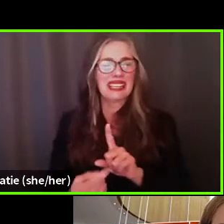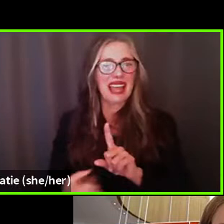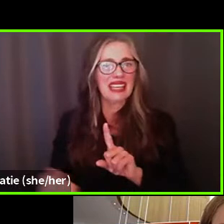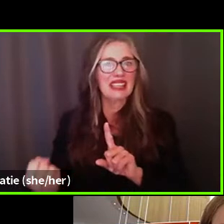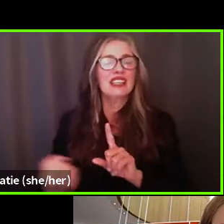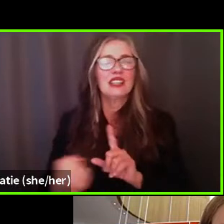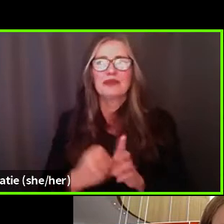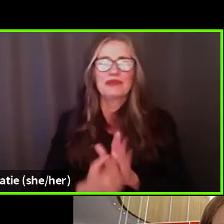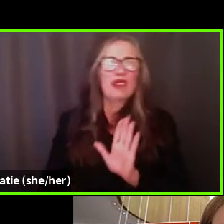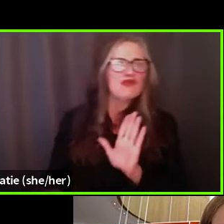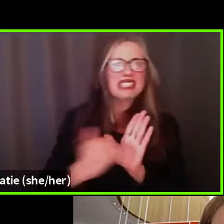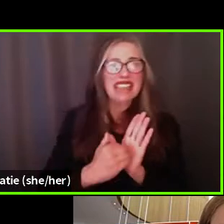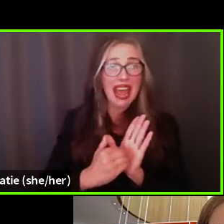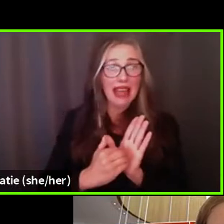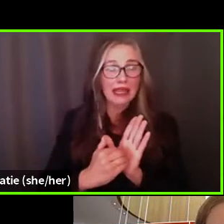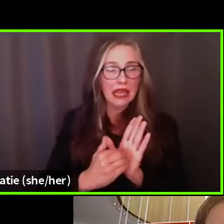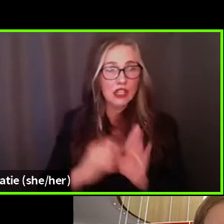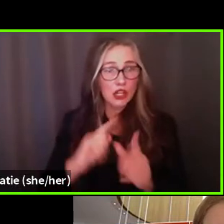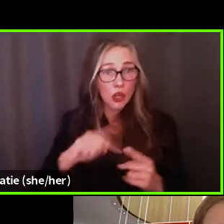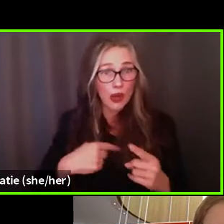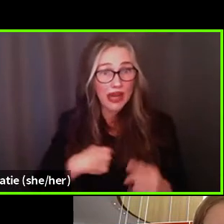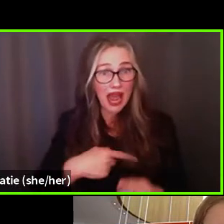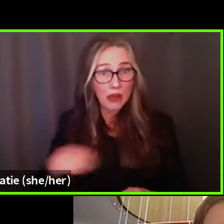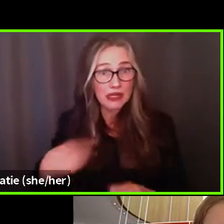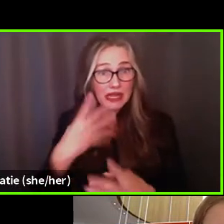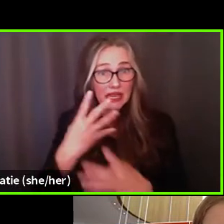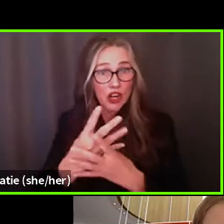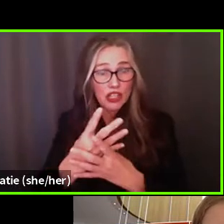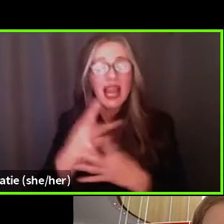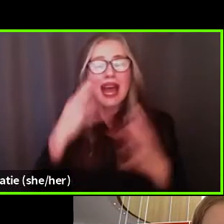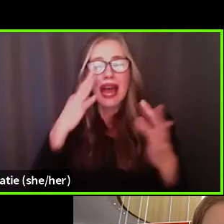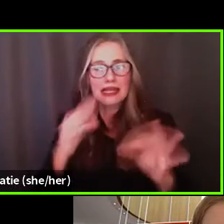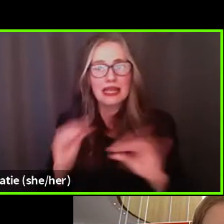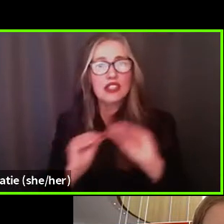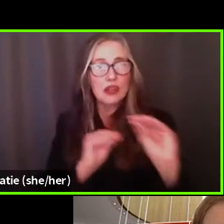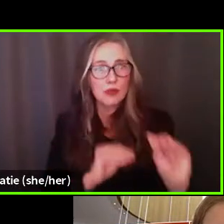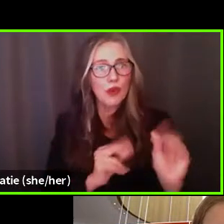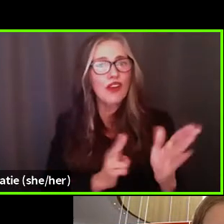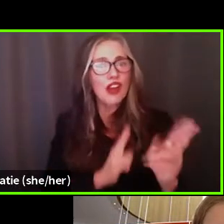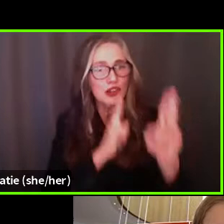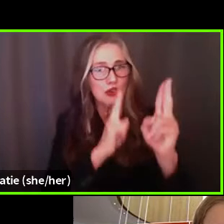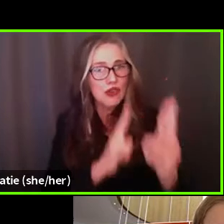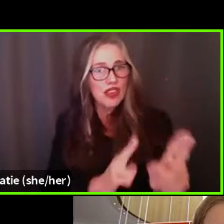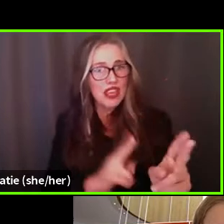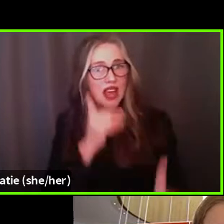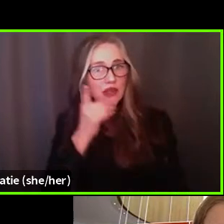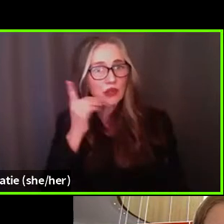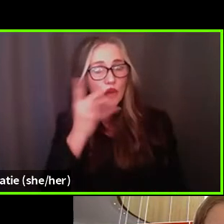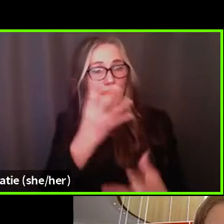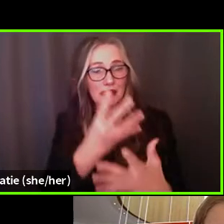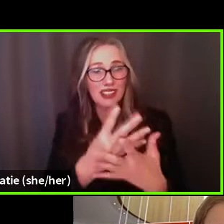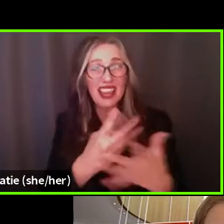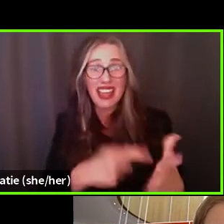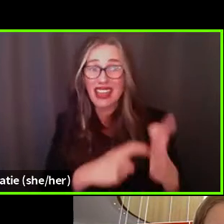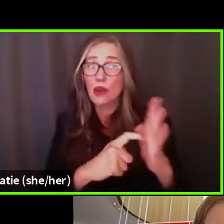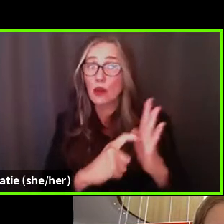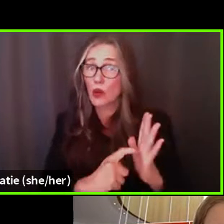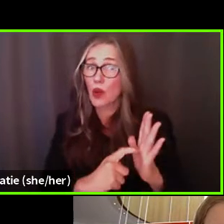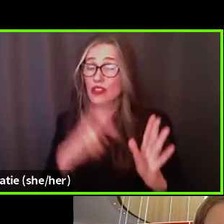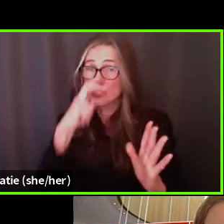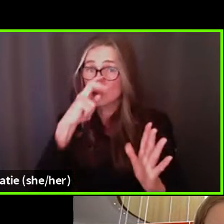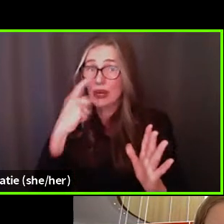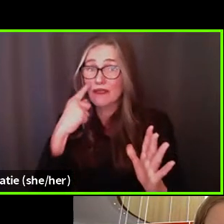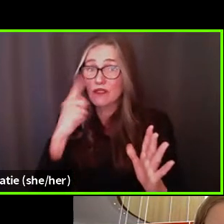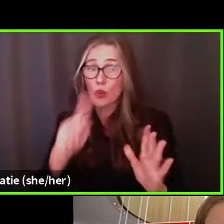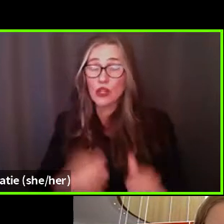one point while i was incarcerated i decided to move into the prison's honor dorm which has some really rigid requirements for resident the unit